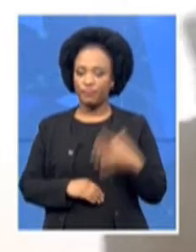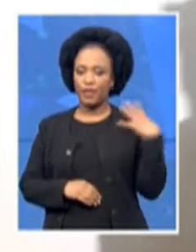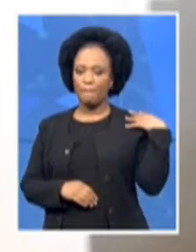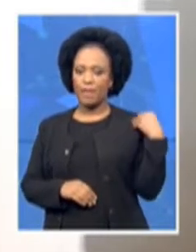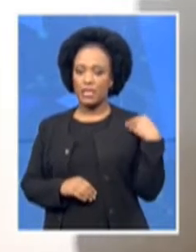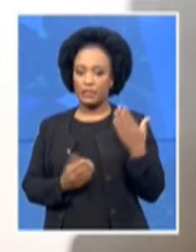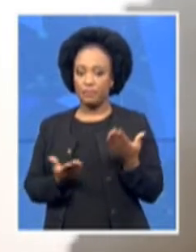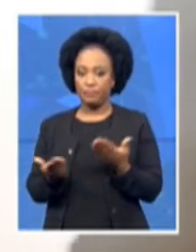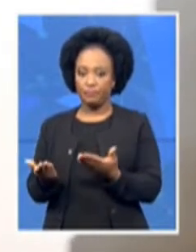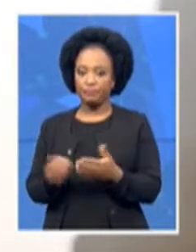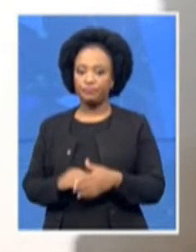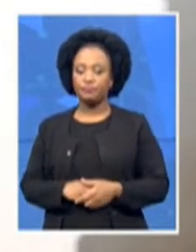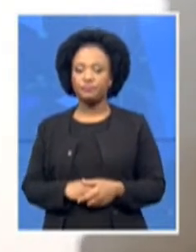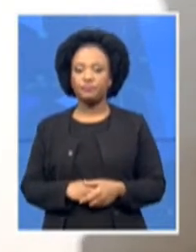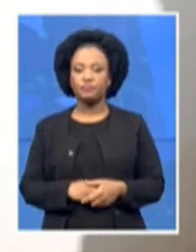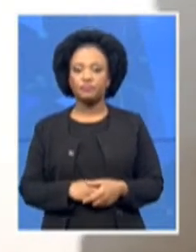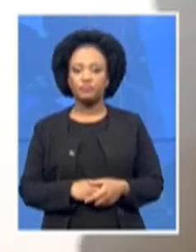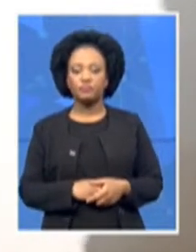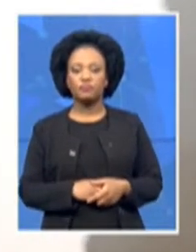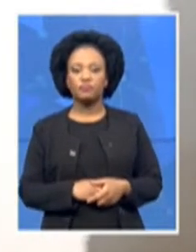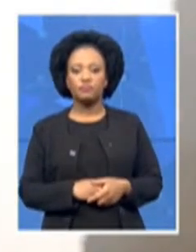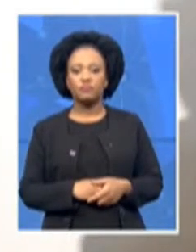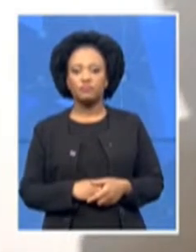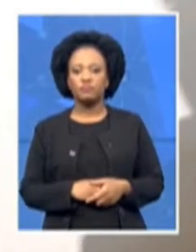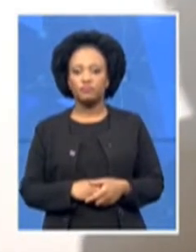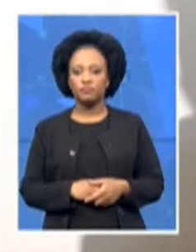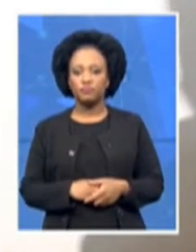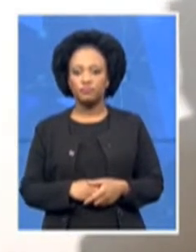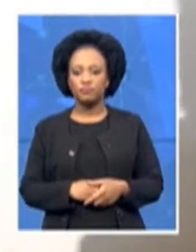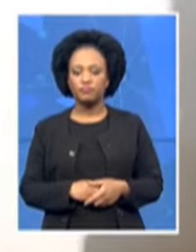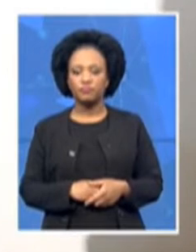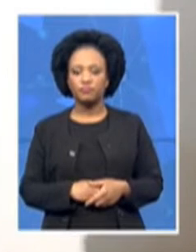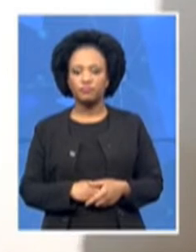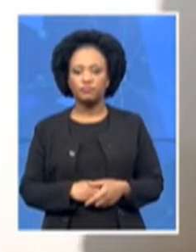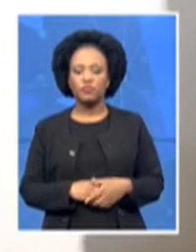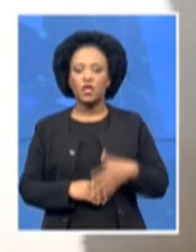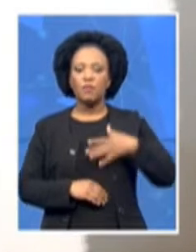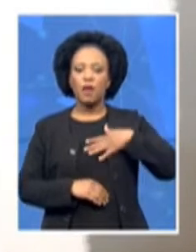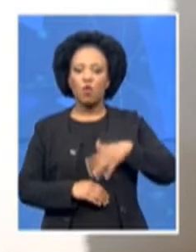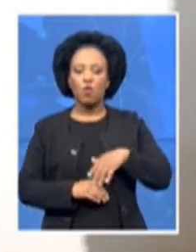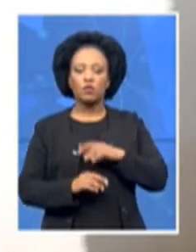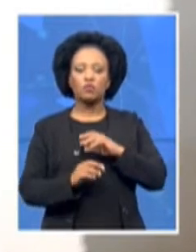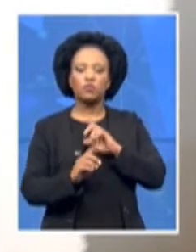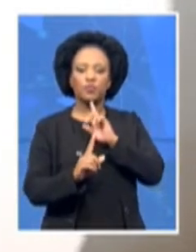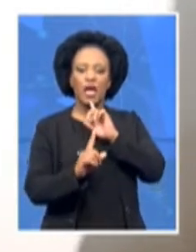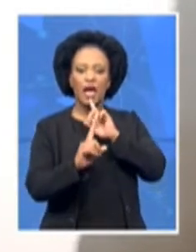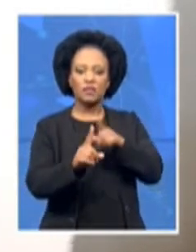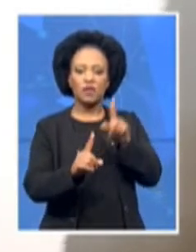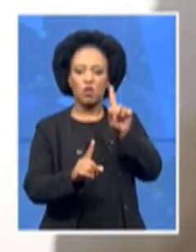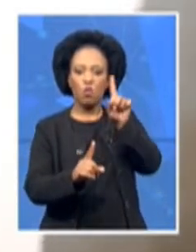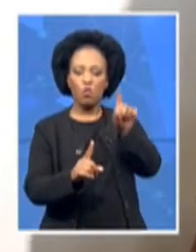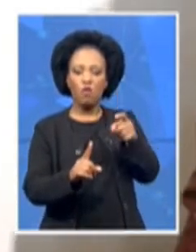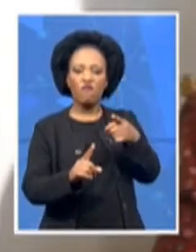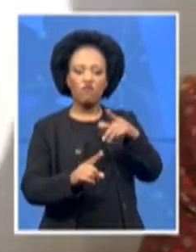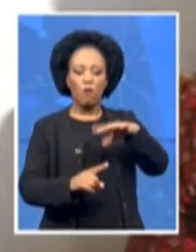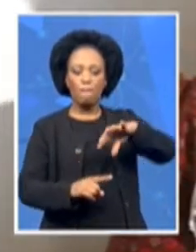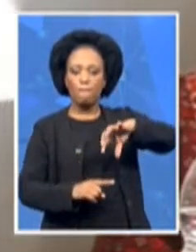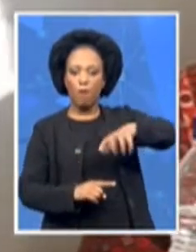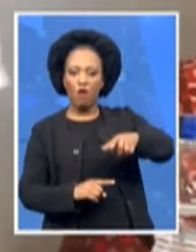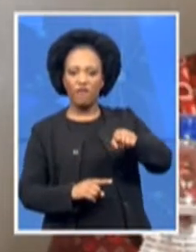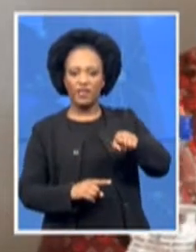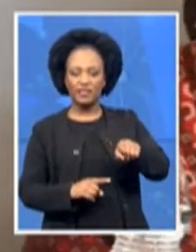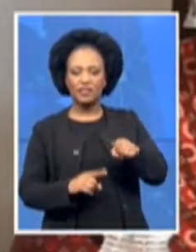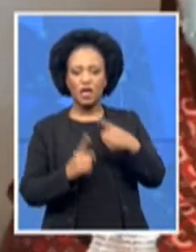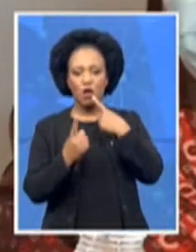Let me address the questions that were directly to the province. about the complaints of the size of the elderly.